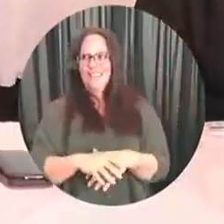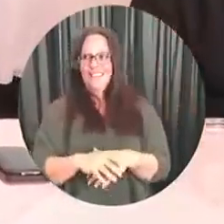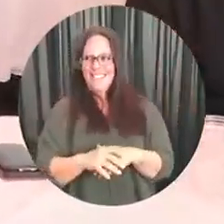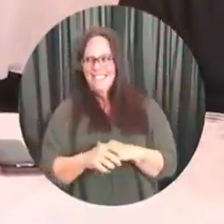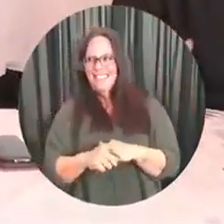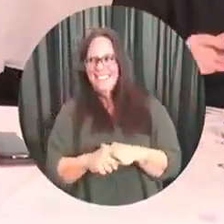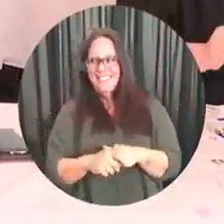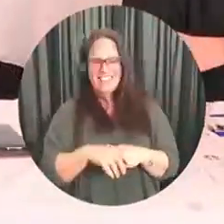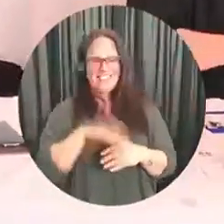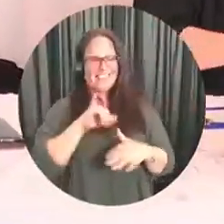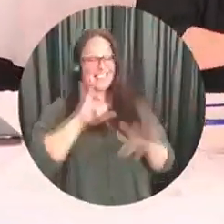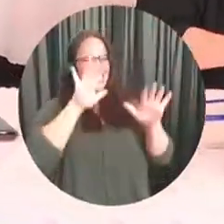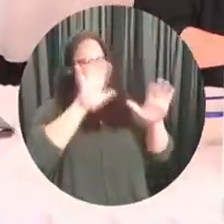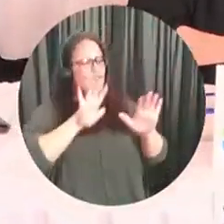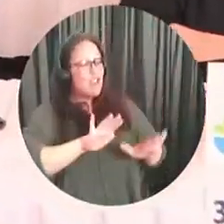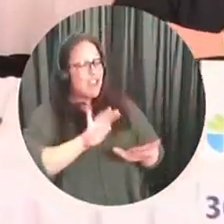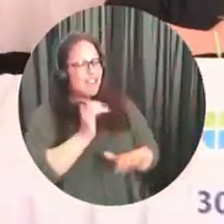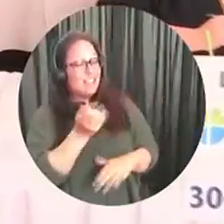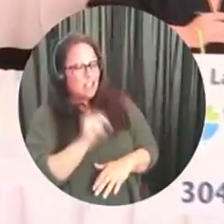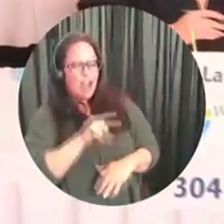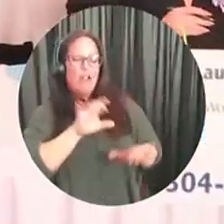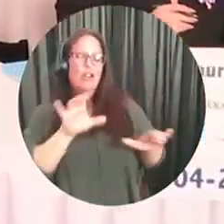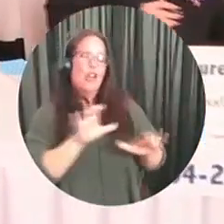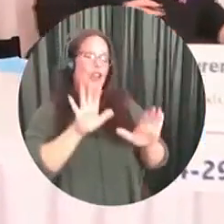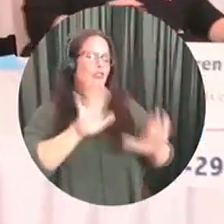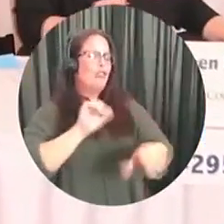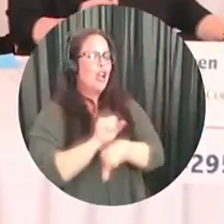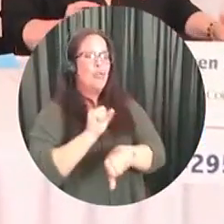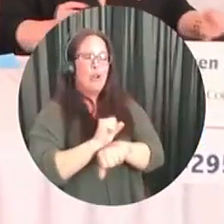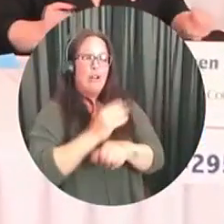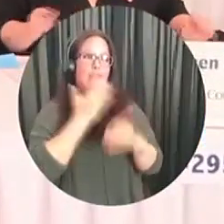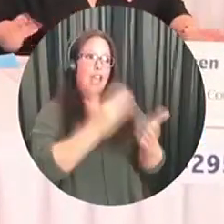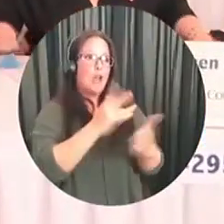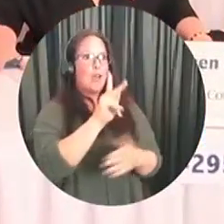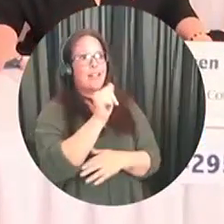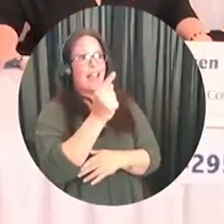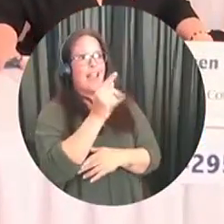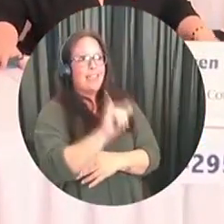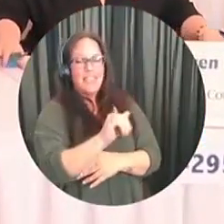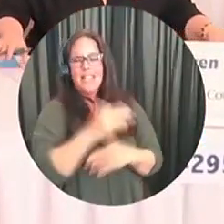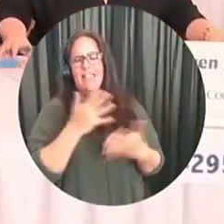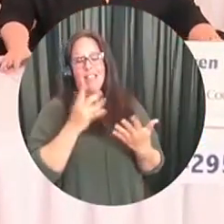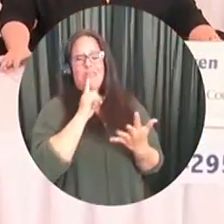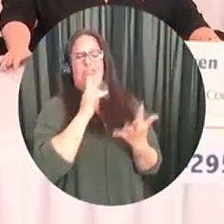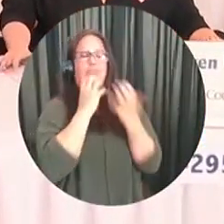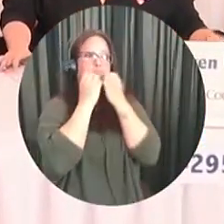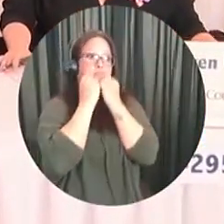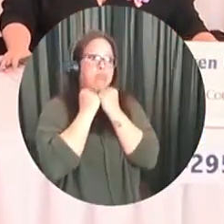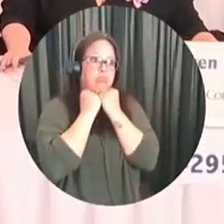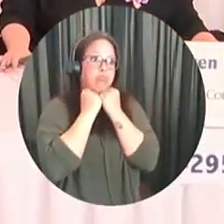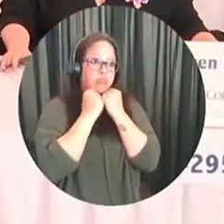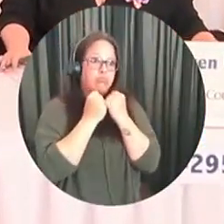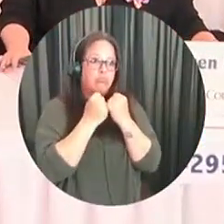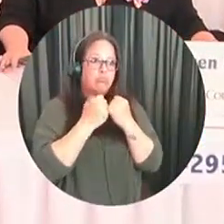That's great, John. You're doing great work here. Thank you to Kathy. That means the world to all of us here. Thank